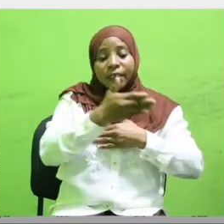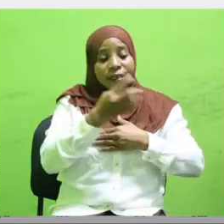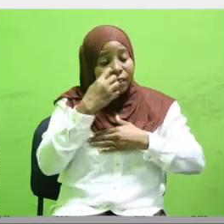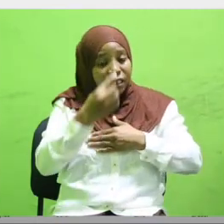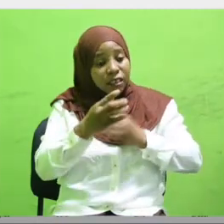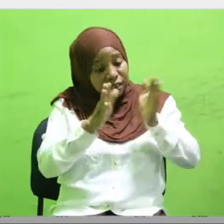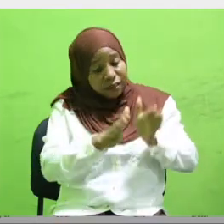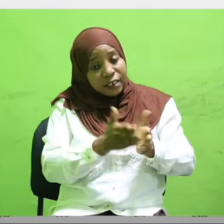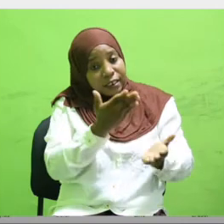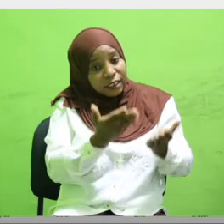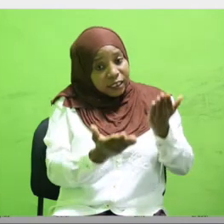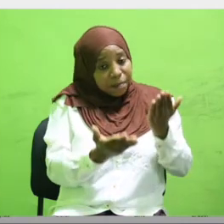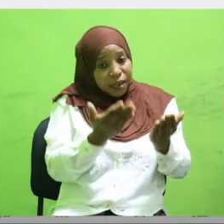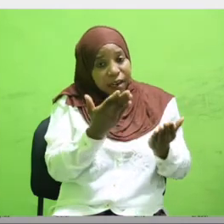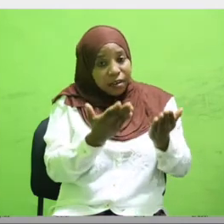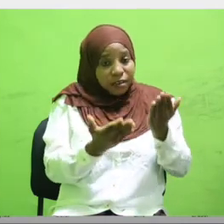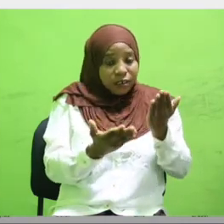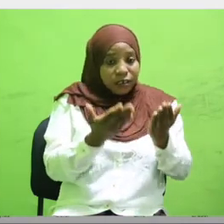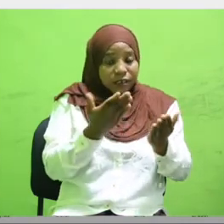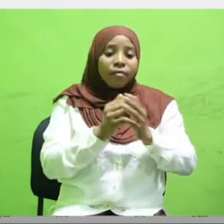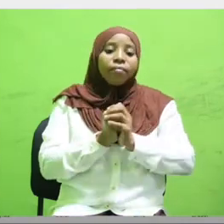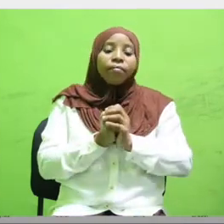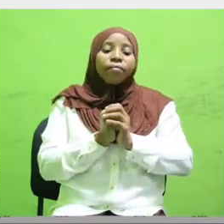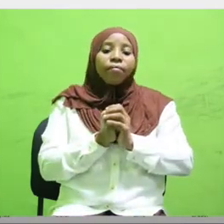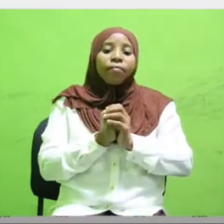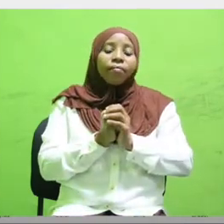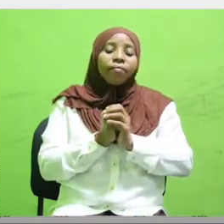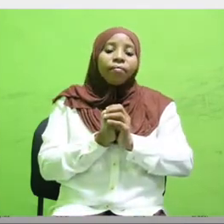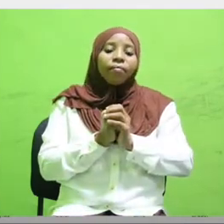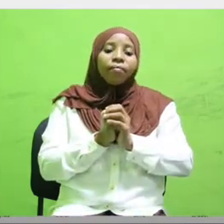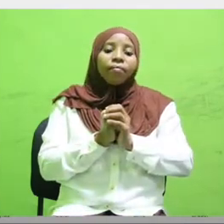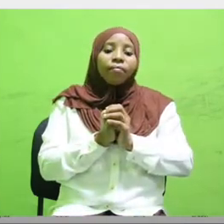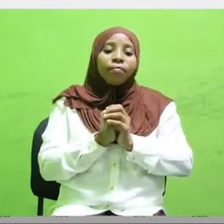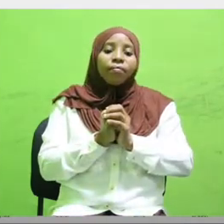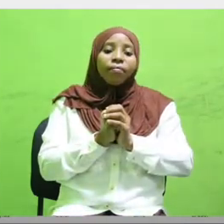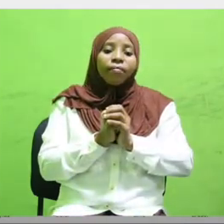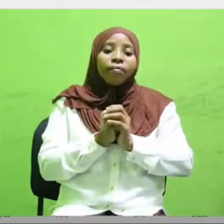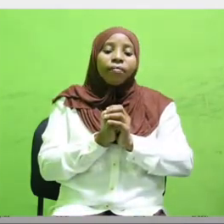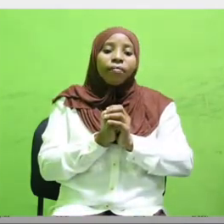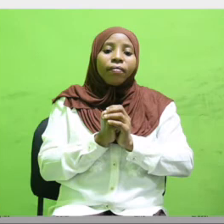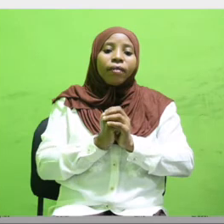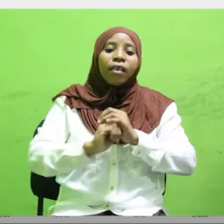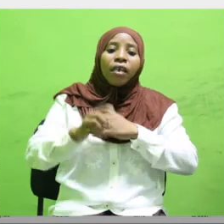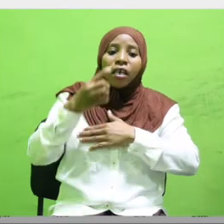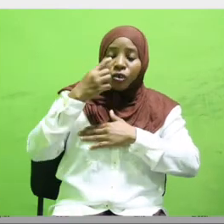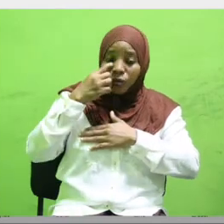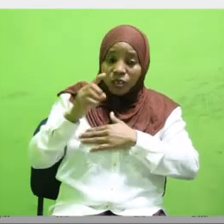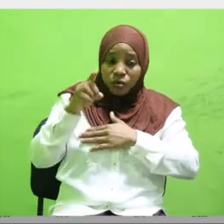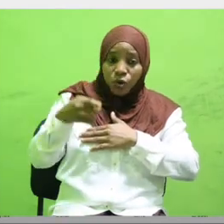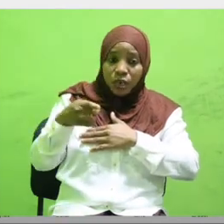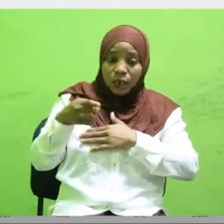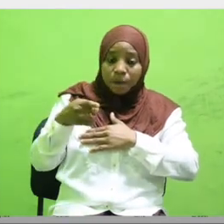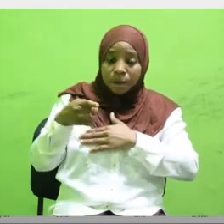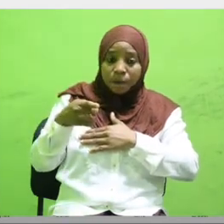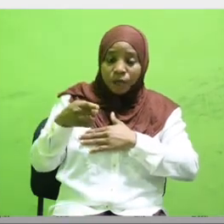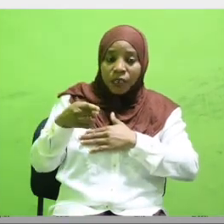does not need differences to be mentioned. It only needs similarities. So while answering a question